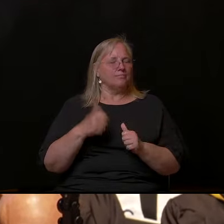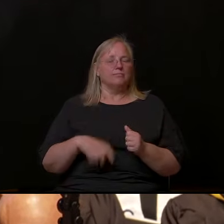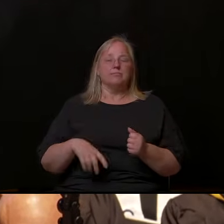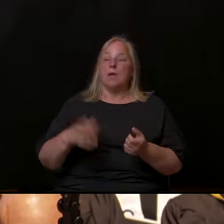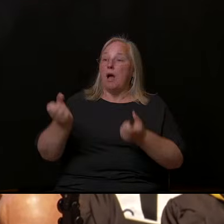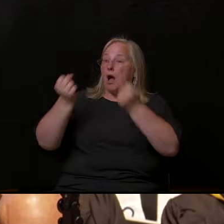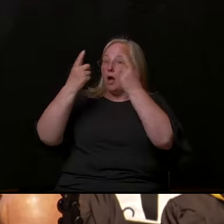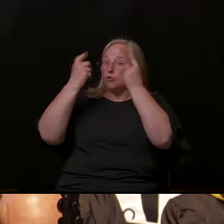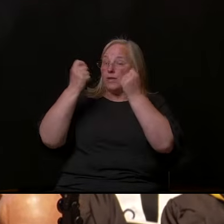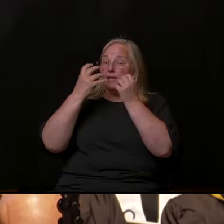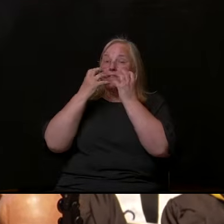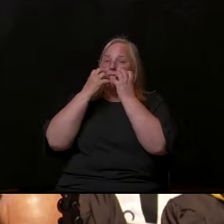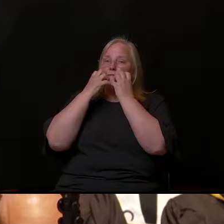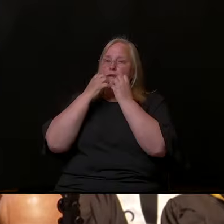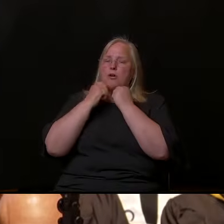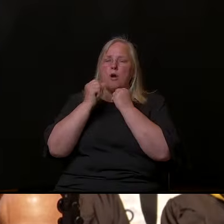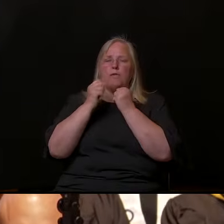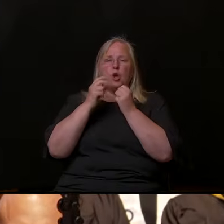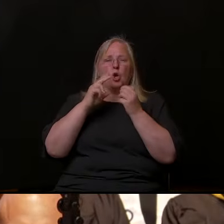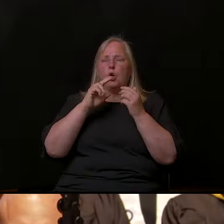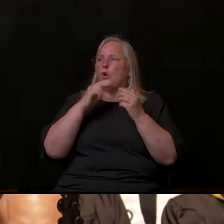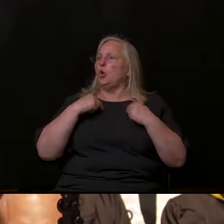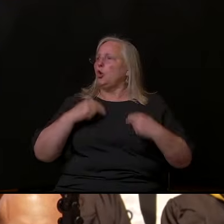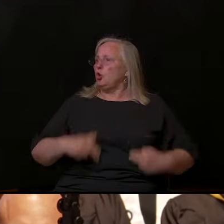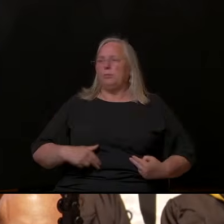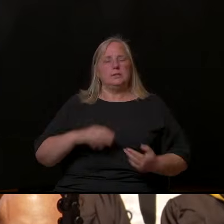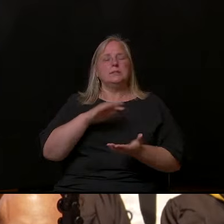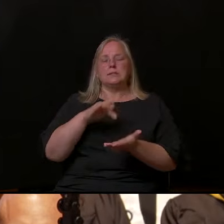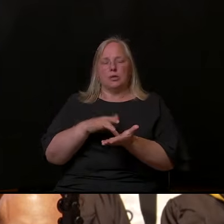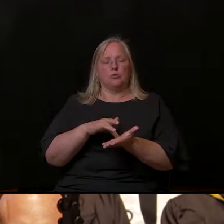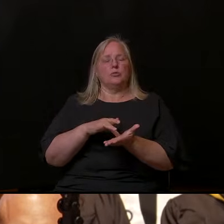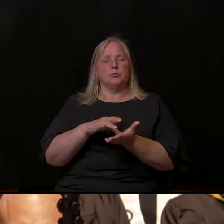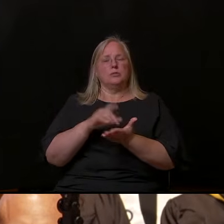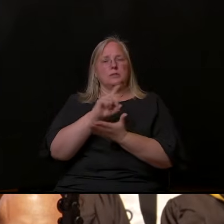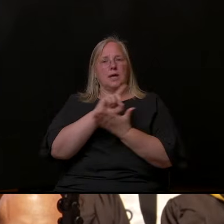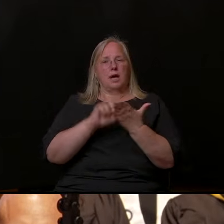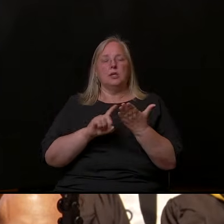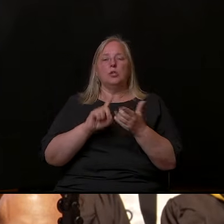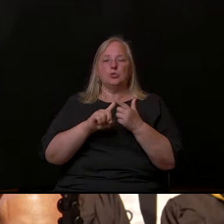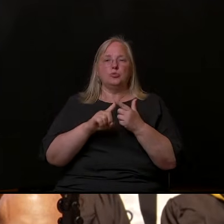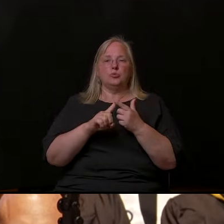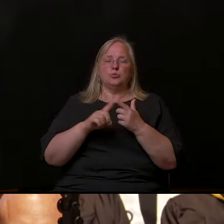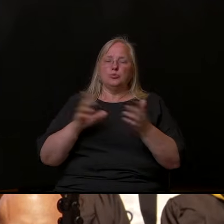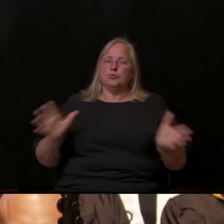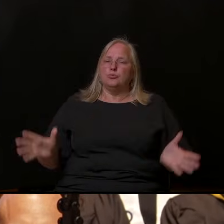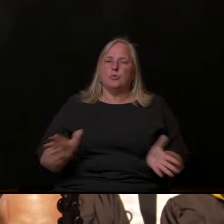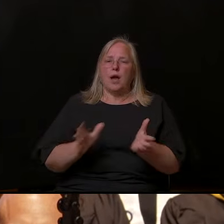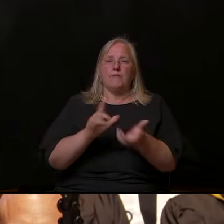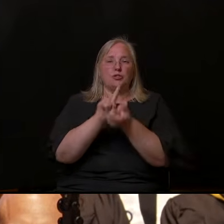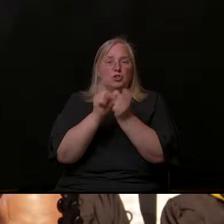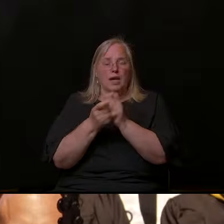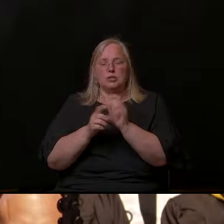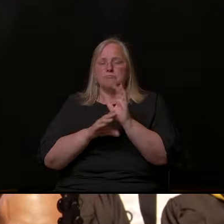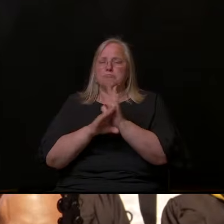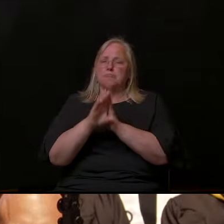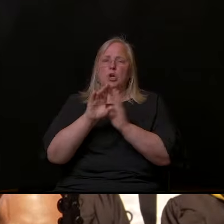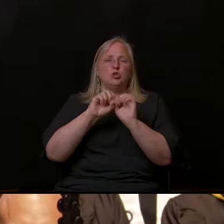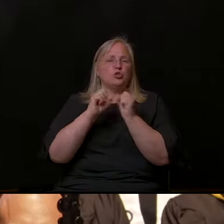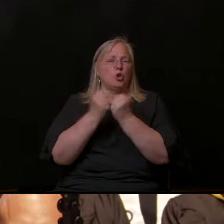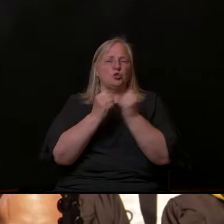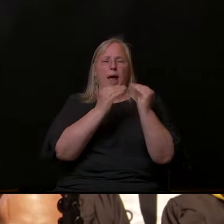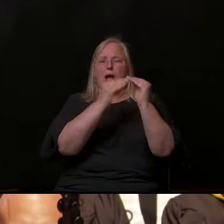Understanding the value of human-centered design to drive change, build social equity, and